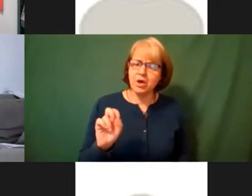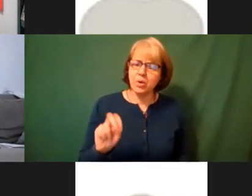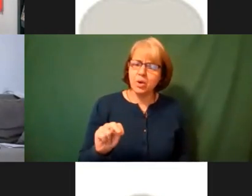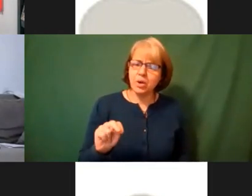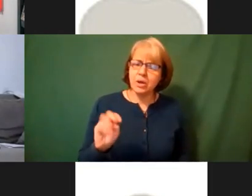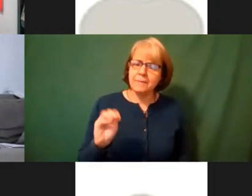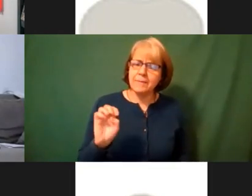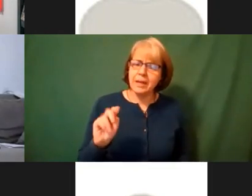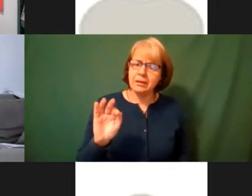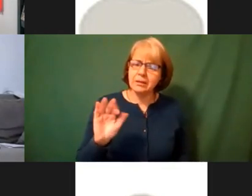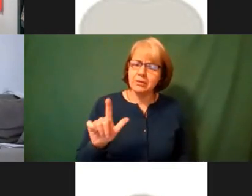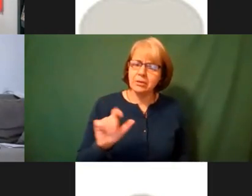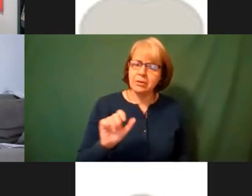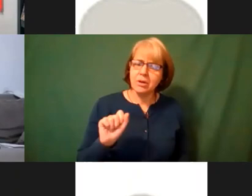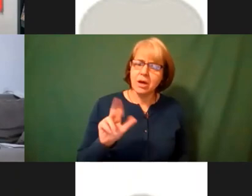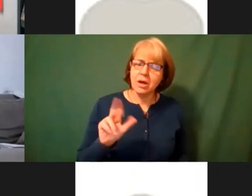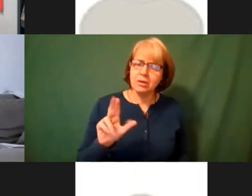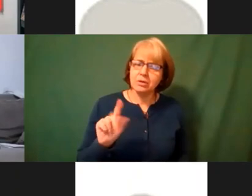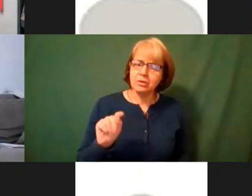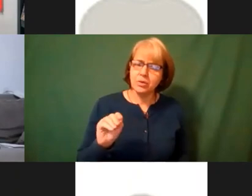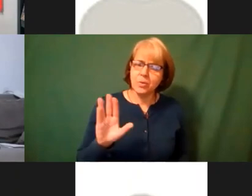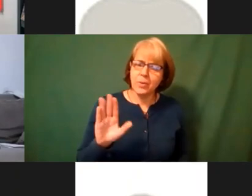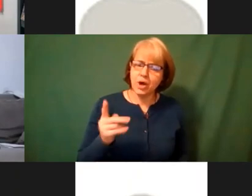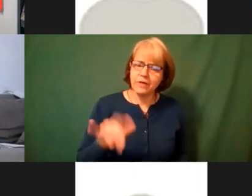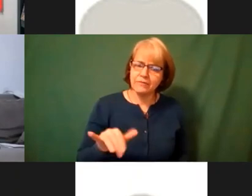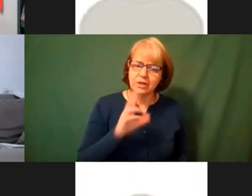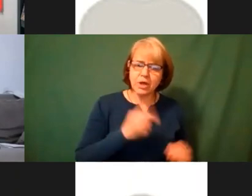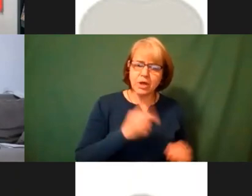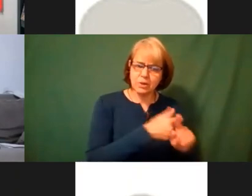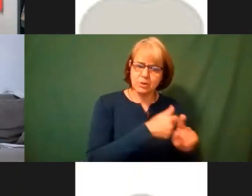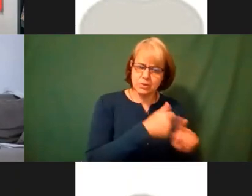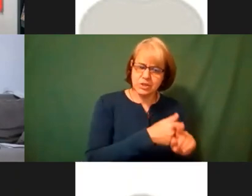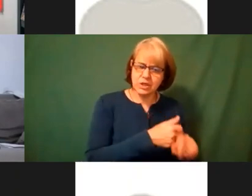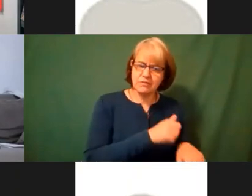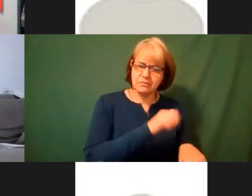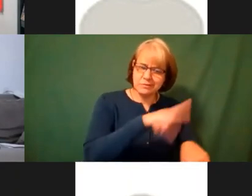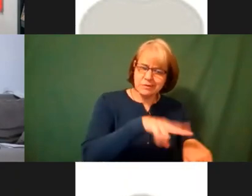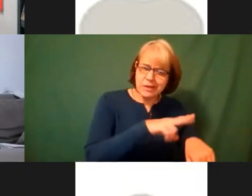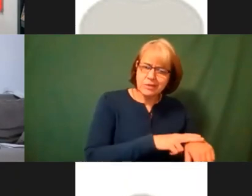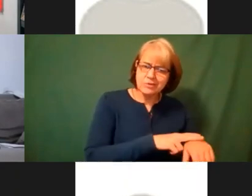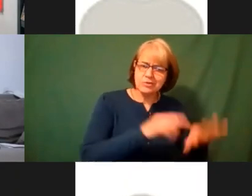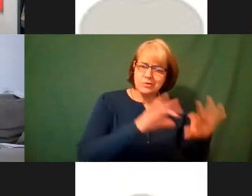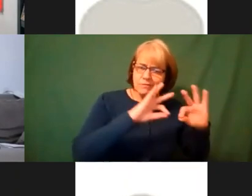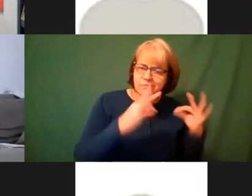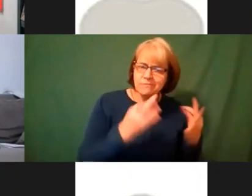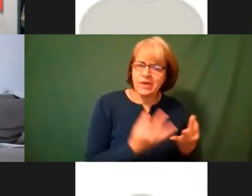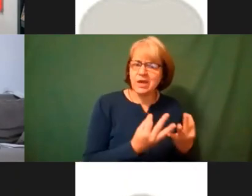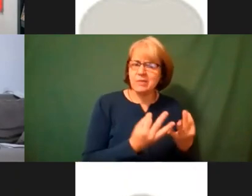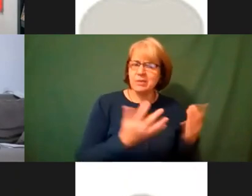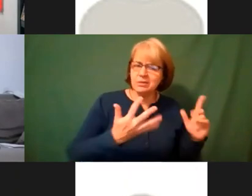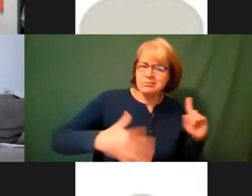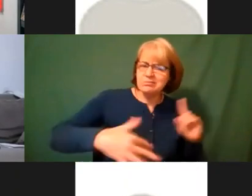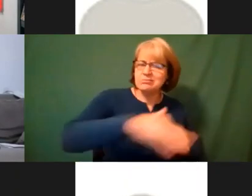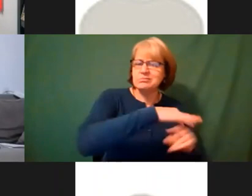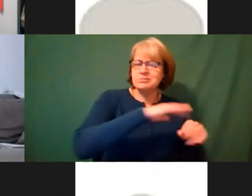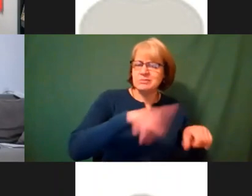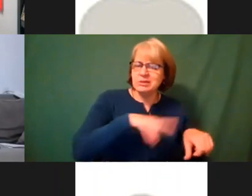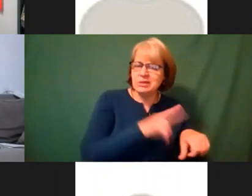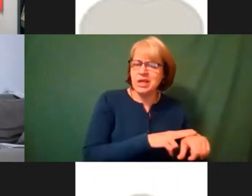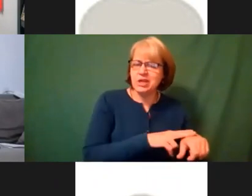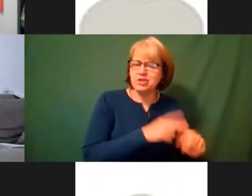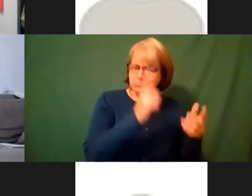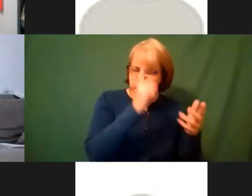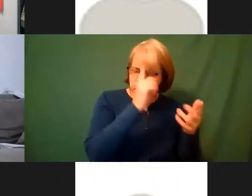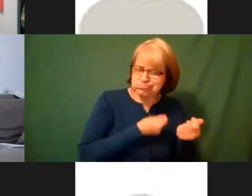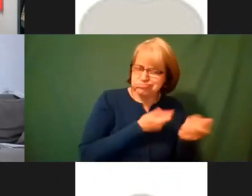to tell me in 3 to 5 pages is your own influence of nature, the environment, your family, whatever place it is, however that looks for you to think